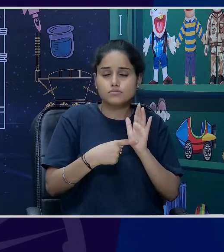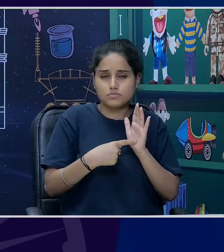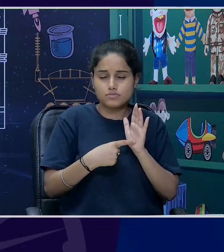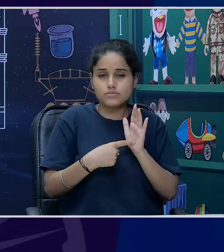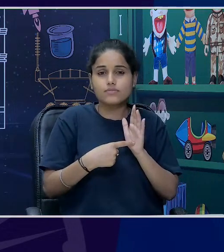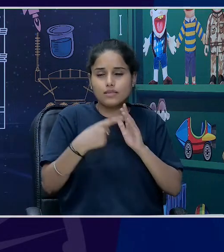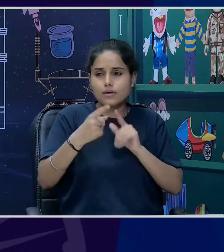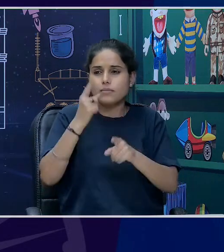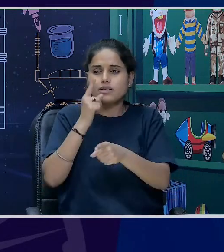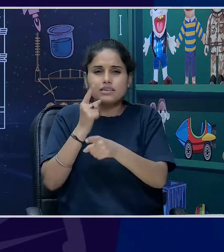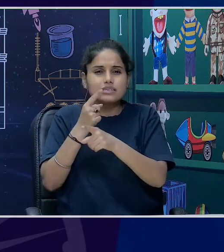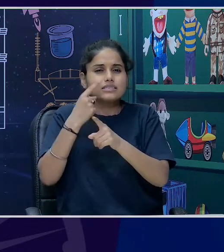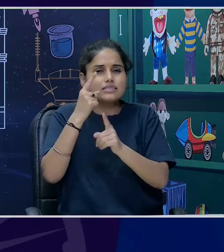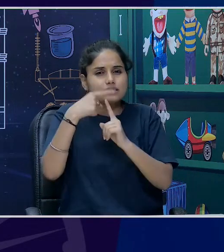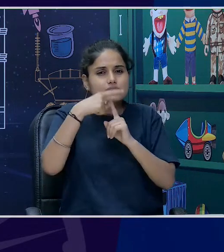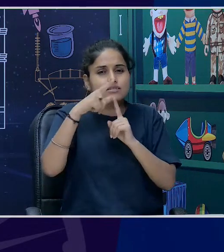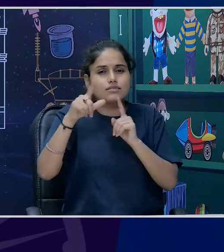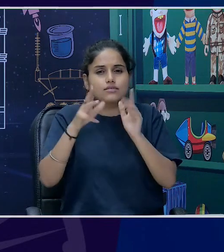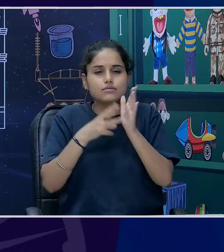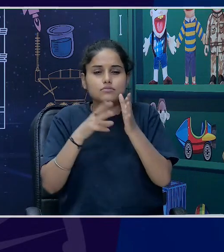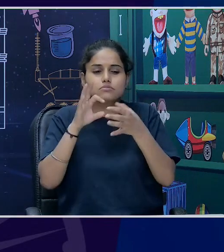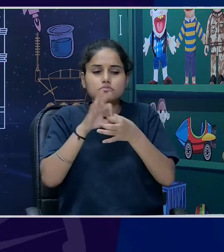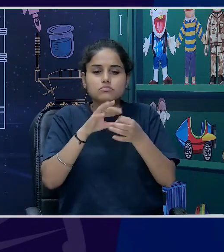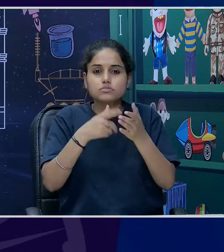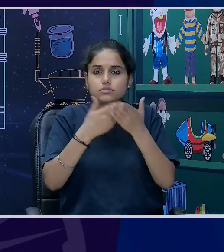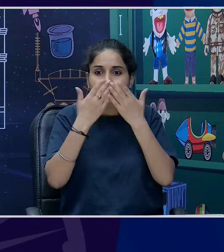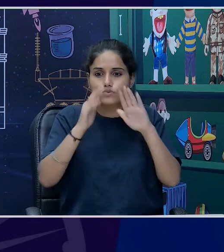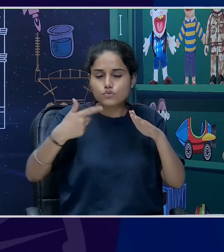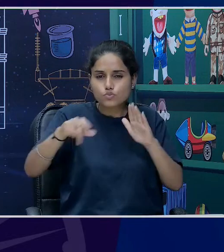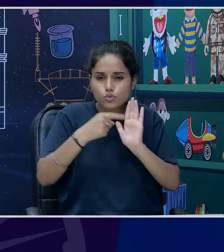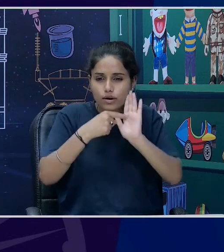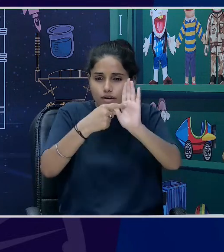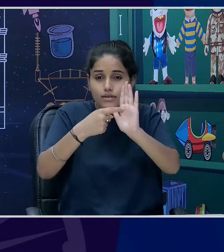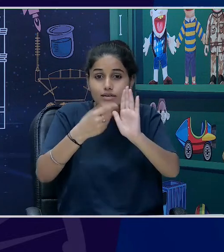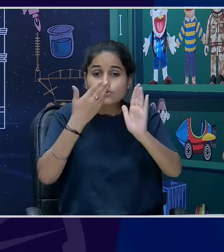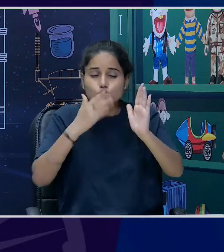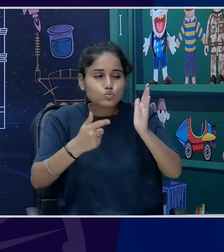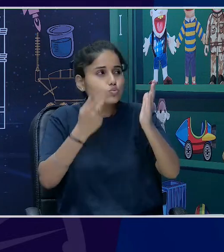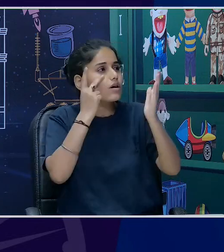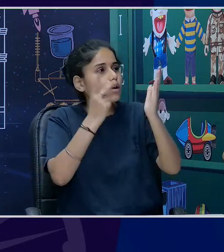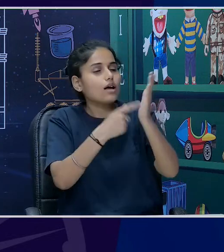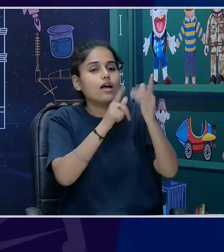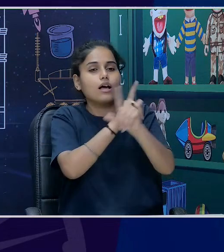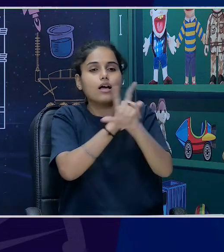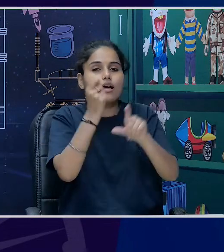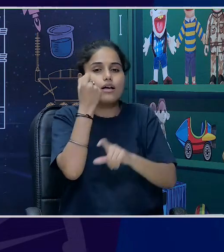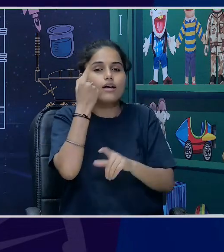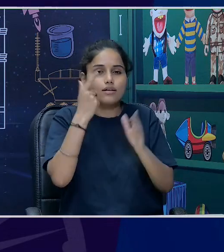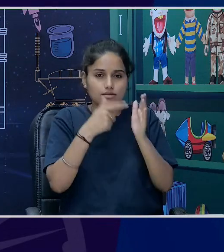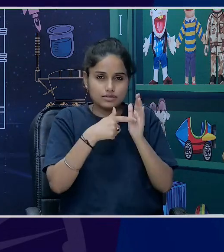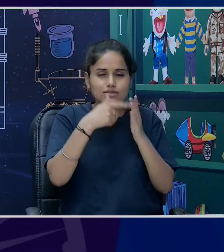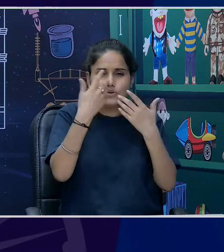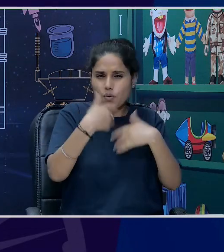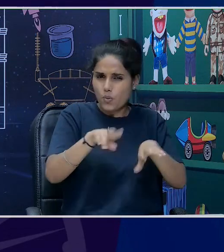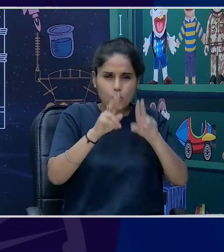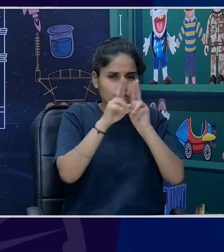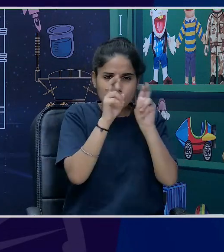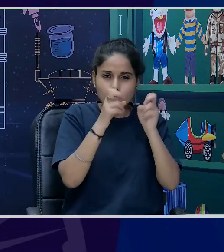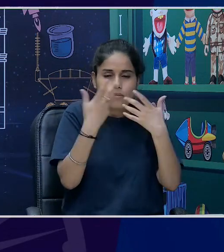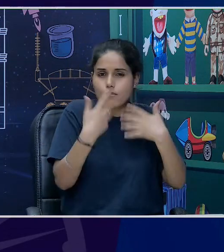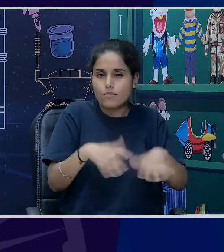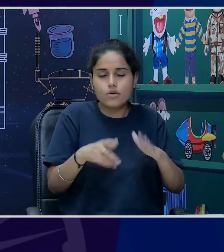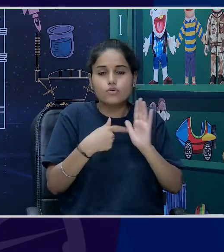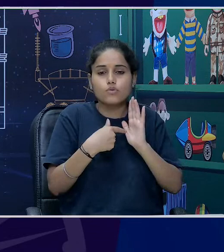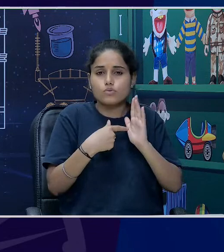the teaching learning material, so that student is able to understand the concept, the Correct. material, the things which we are